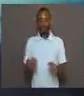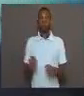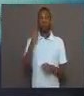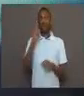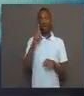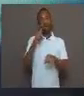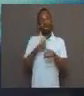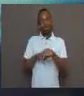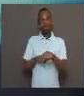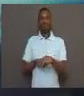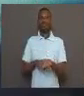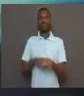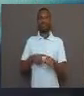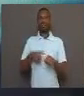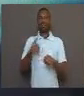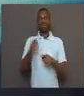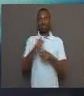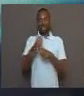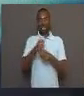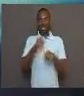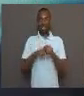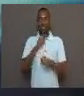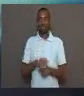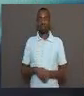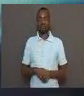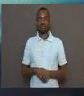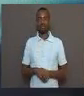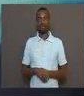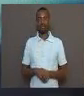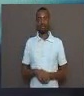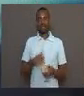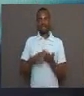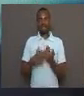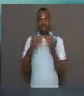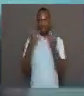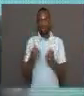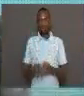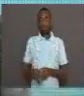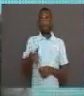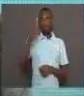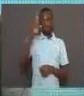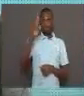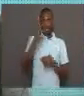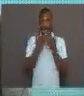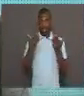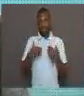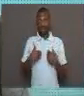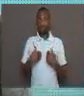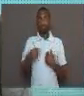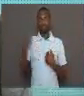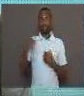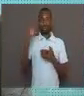Please form groups and list 6 materials. 2 of